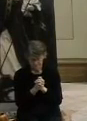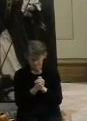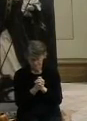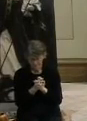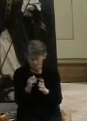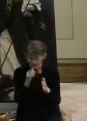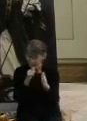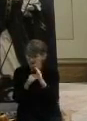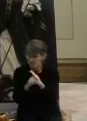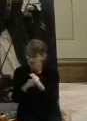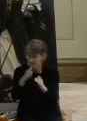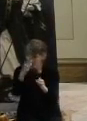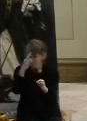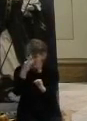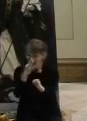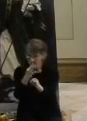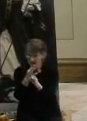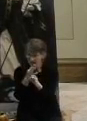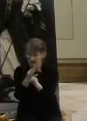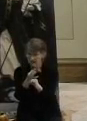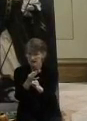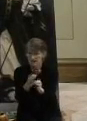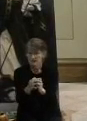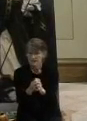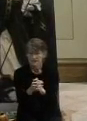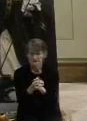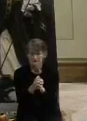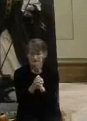The mystery of faith.